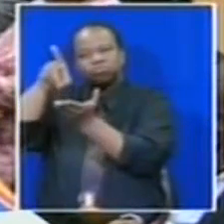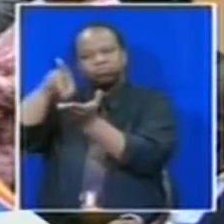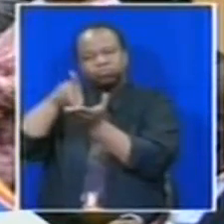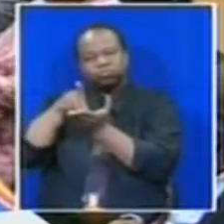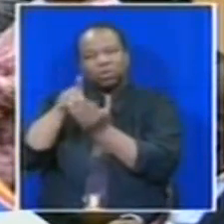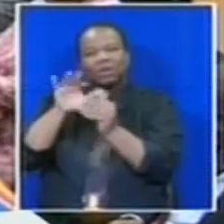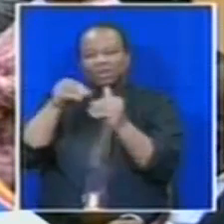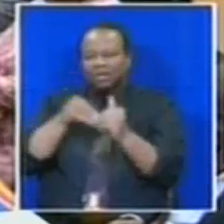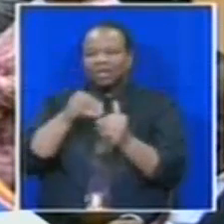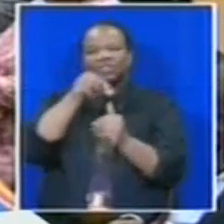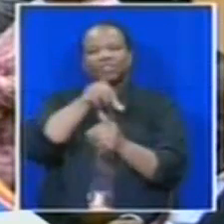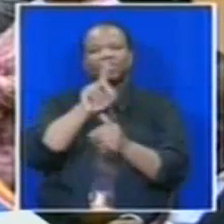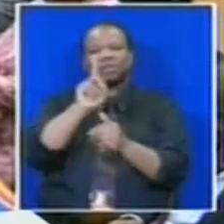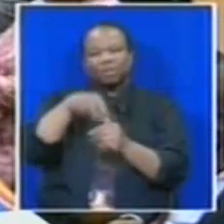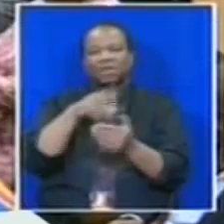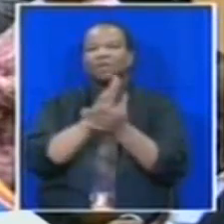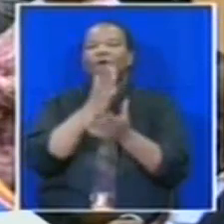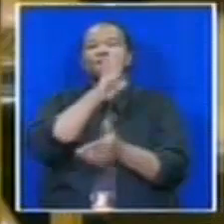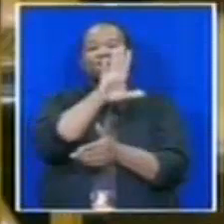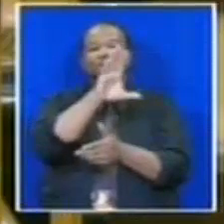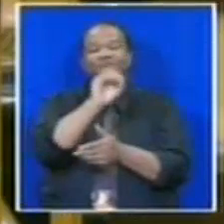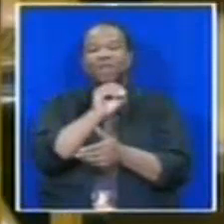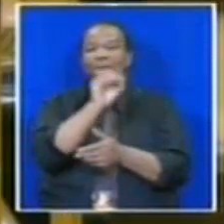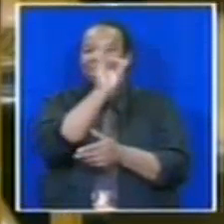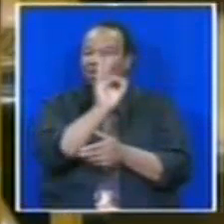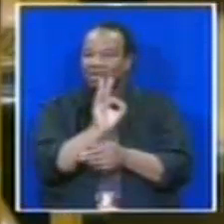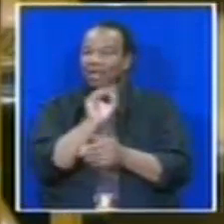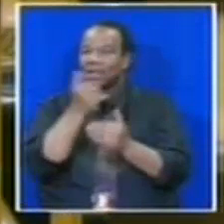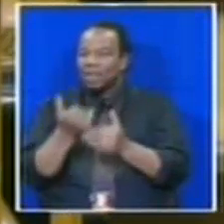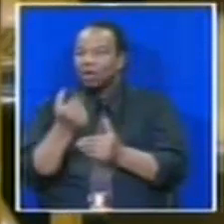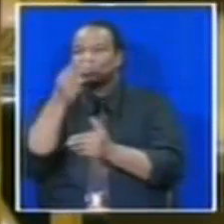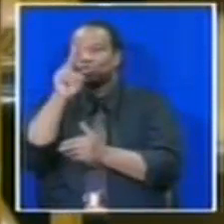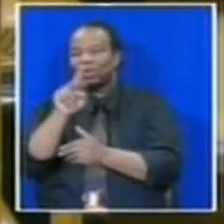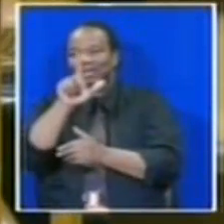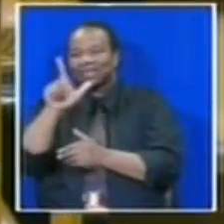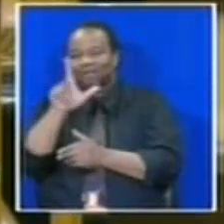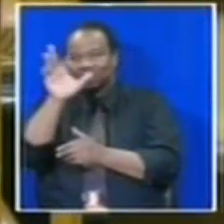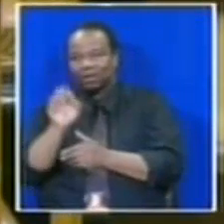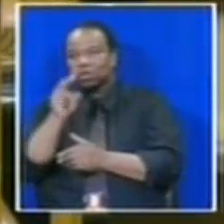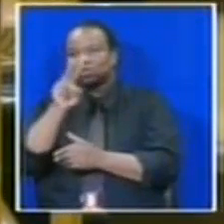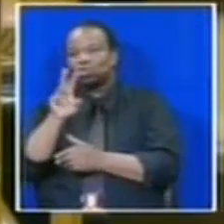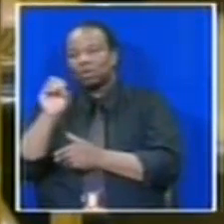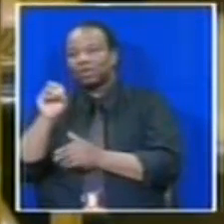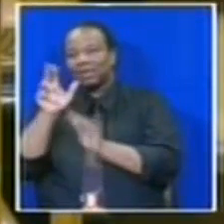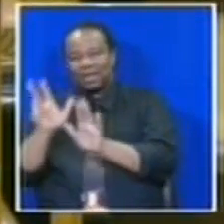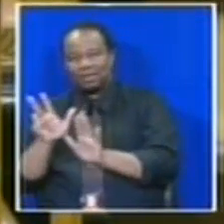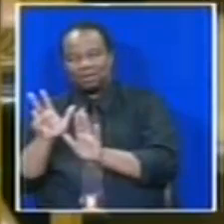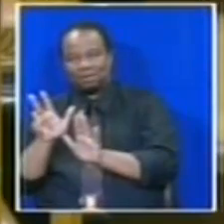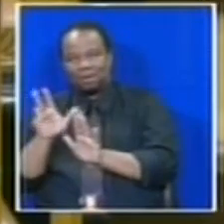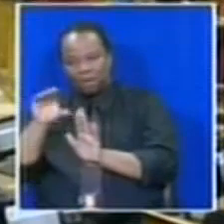GDP from 50% in 1995 to 27% in 2008.